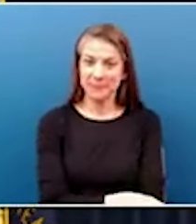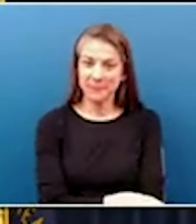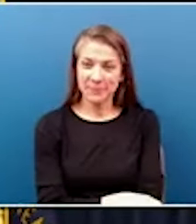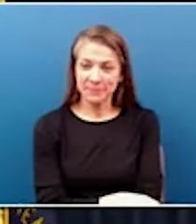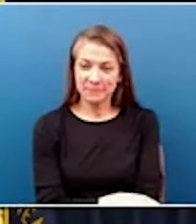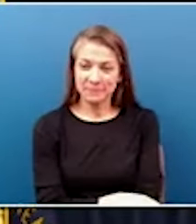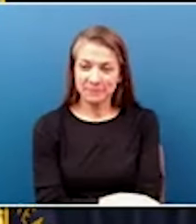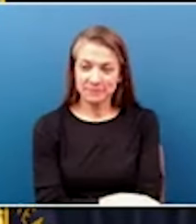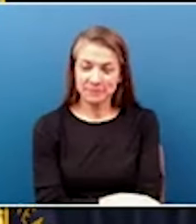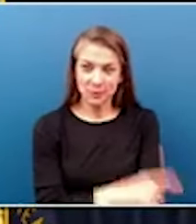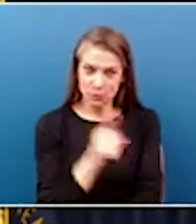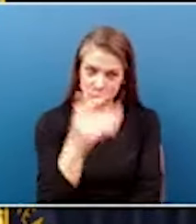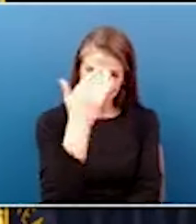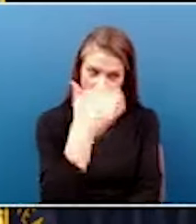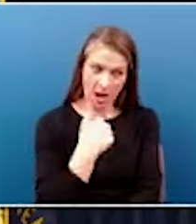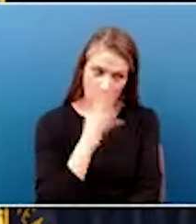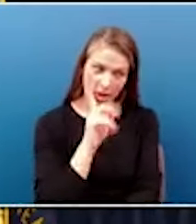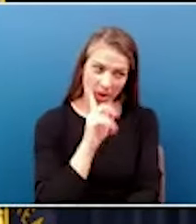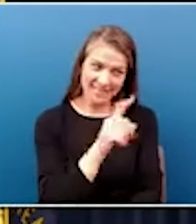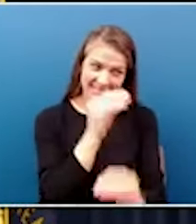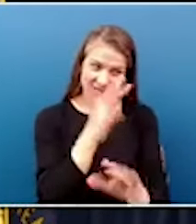You know I'm going to ask an educator to get up here.